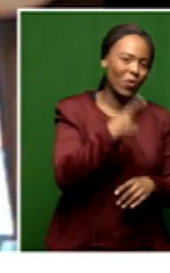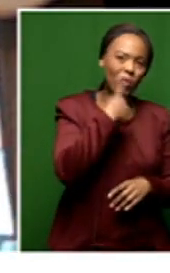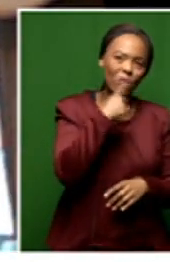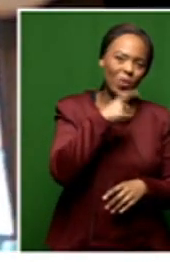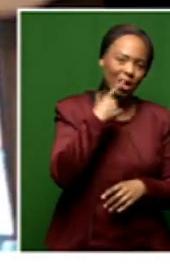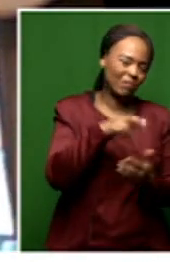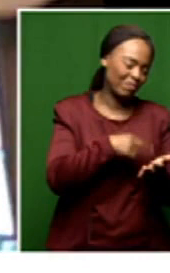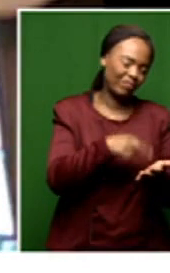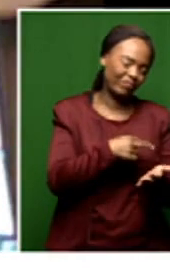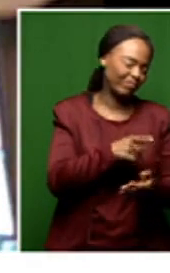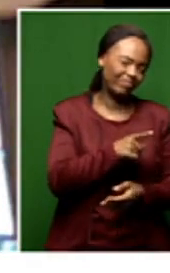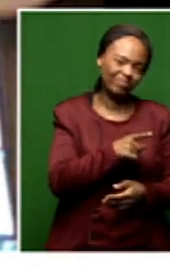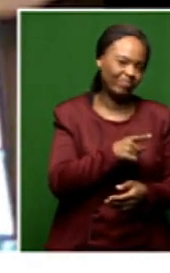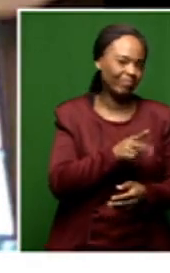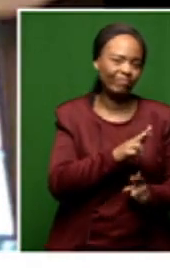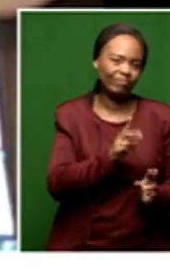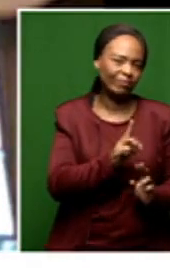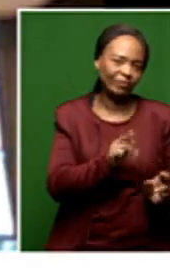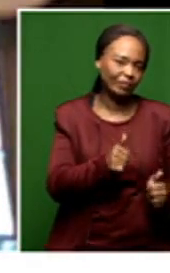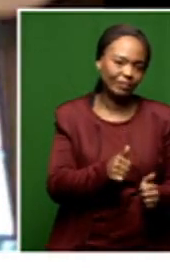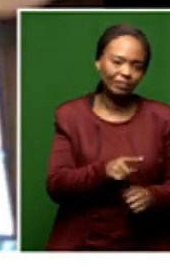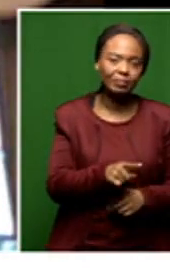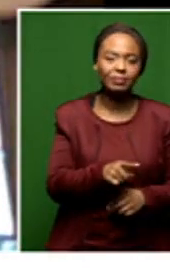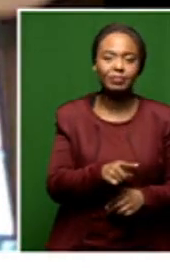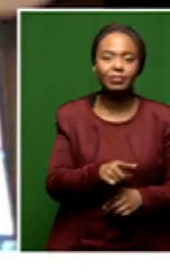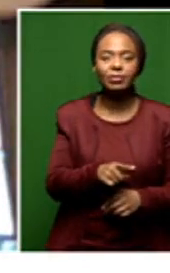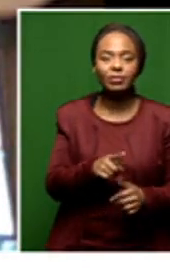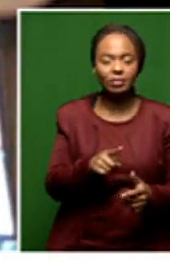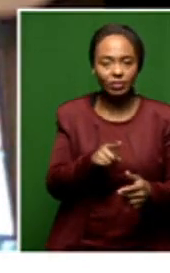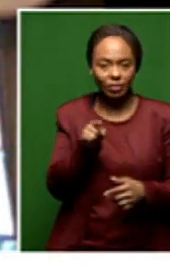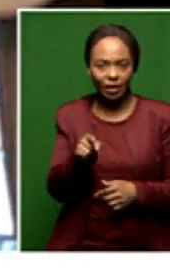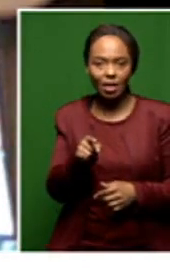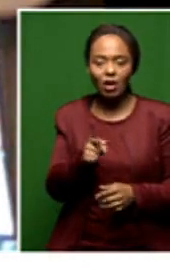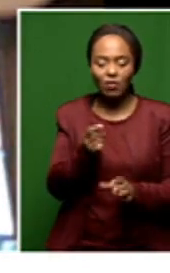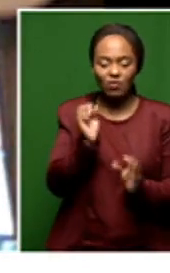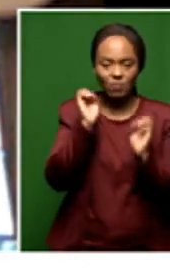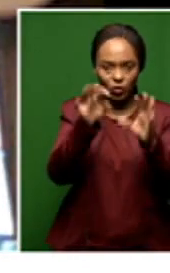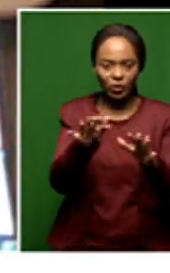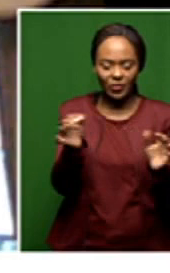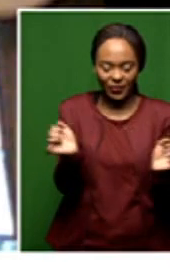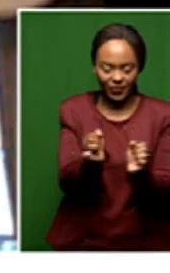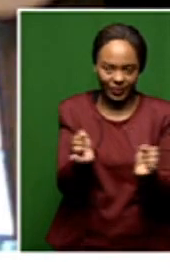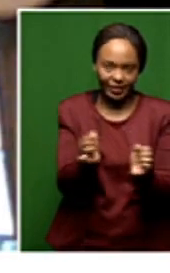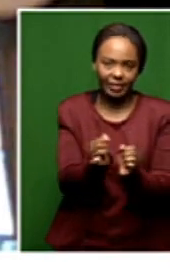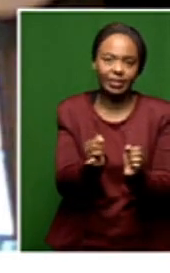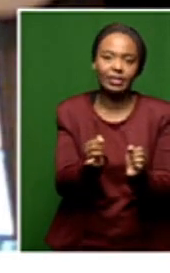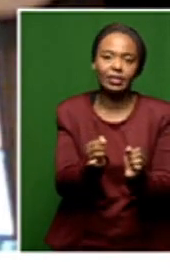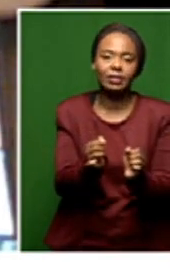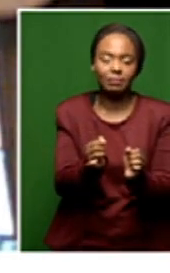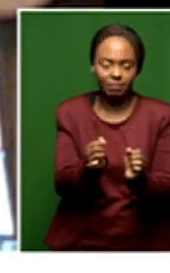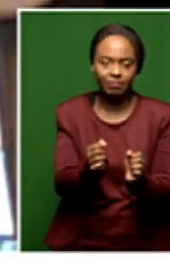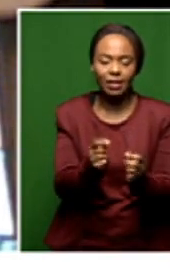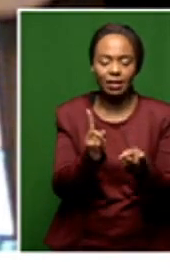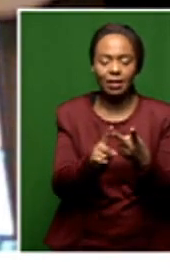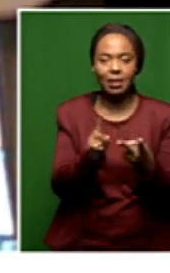Keep it in your fridge or your freezer because it'll go rancid a little bit more quickly than normal rice. Beans,